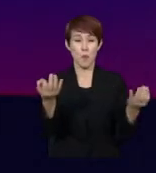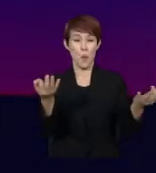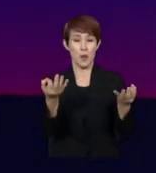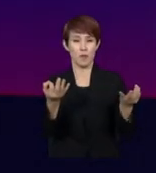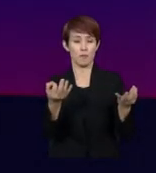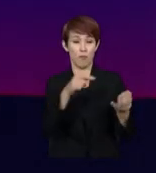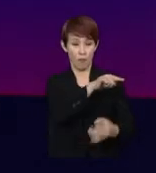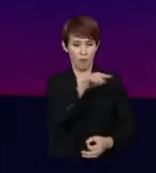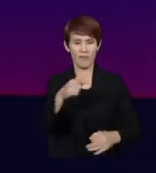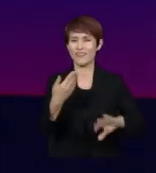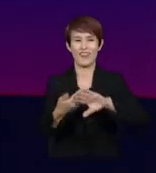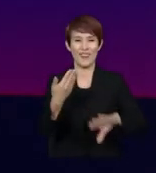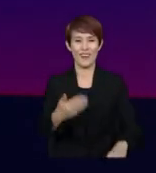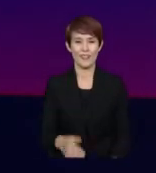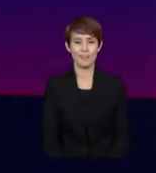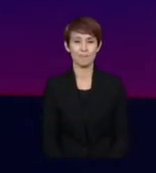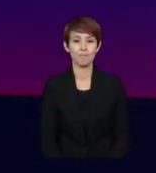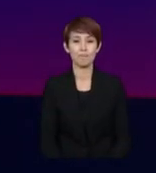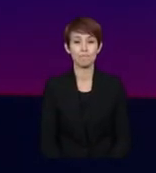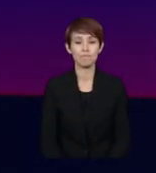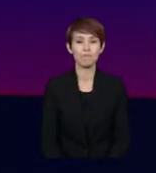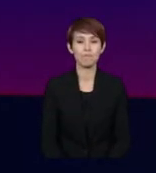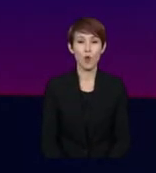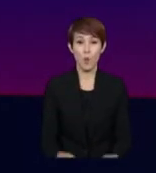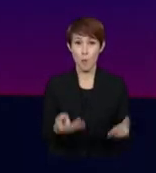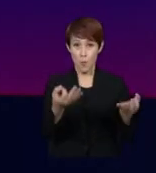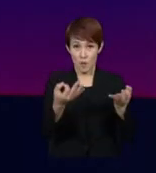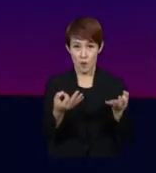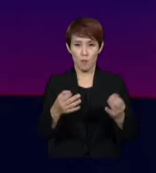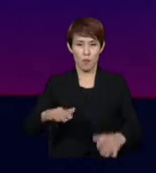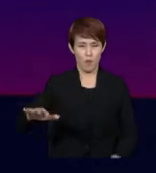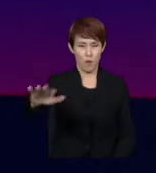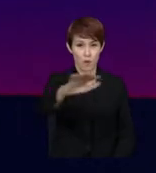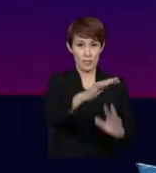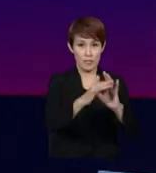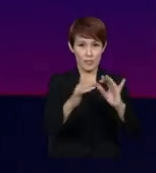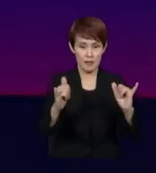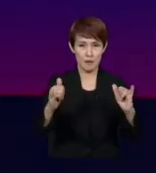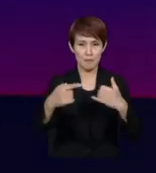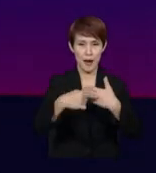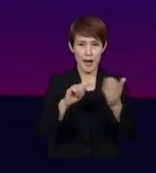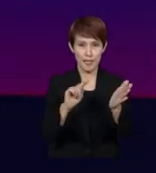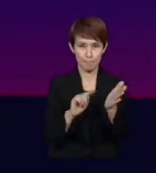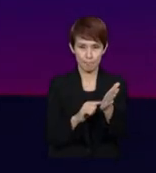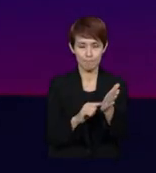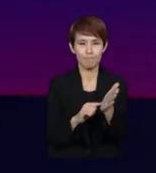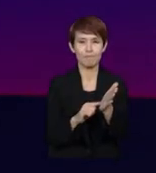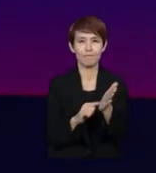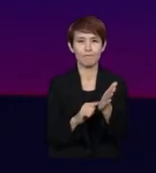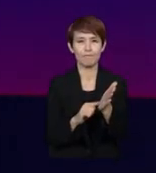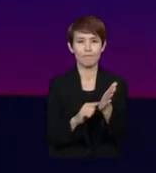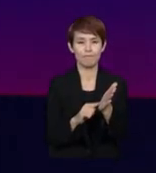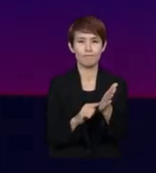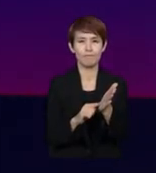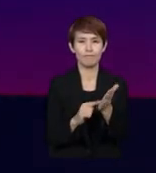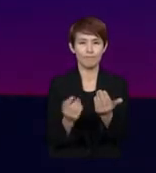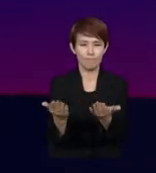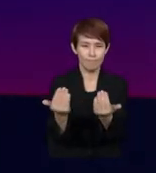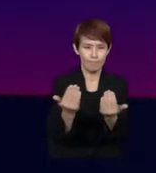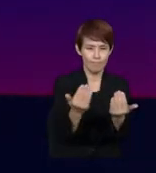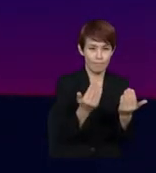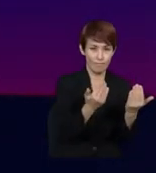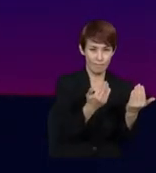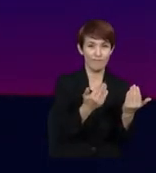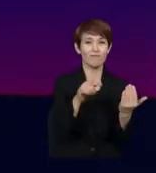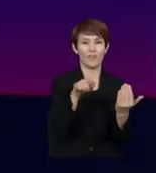now slap the P word on every single thing without really discriminating. My understanding, which is relatively parsimonious and with which, of